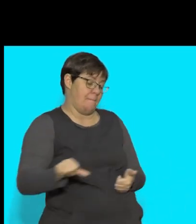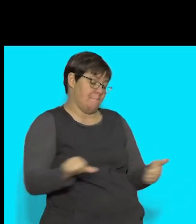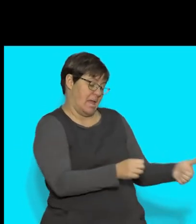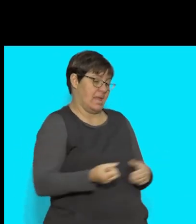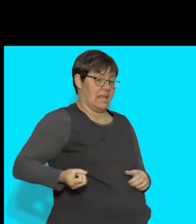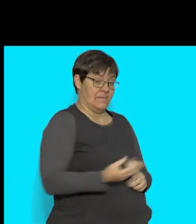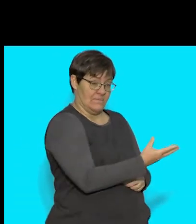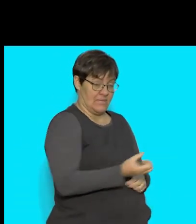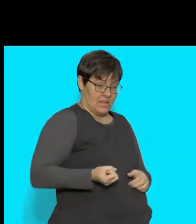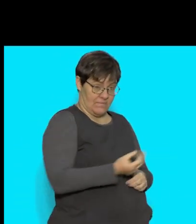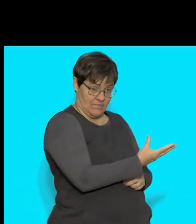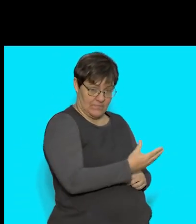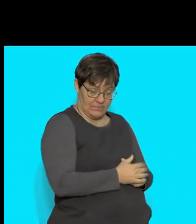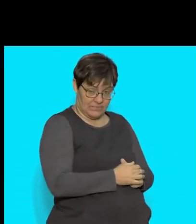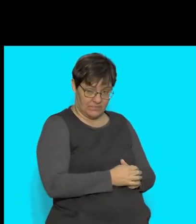reabsorption.